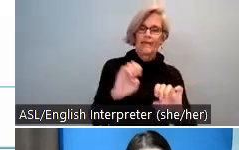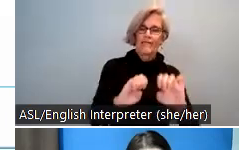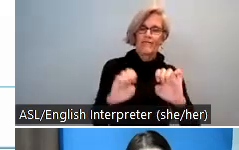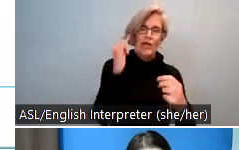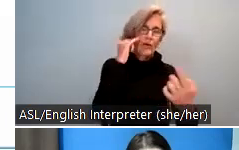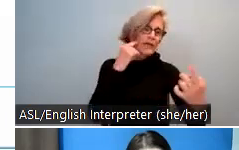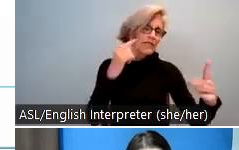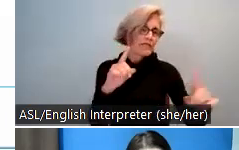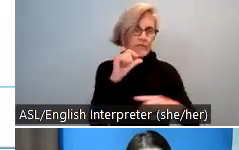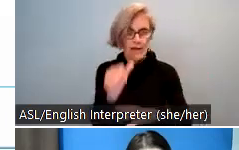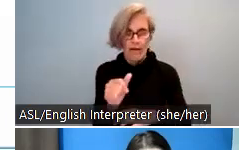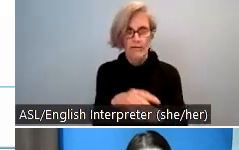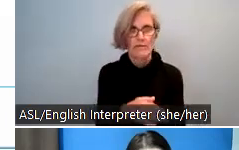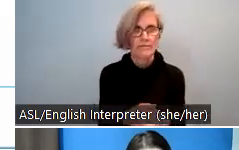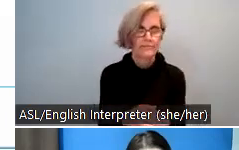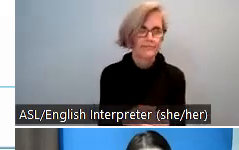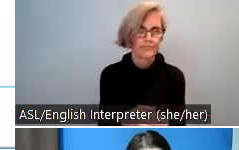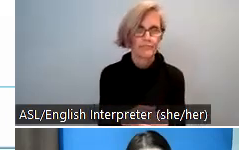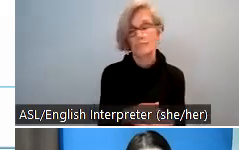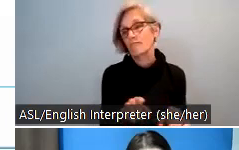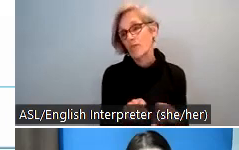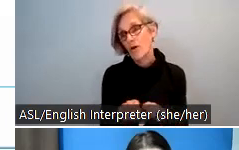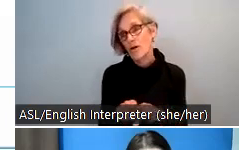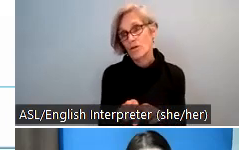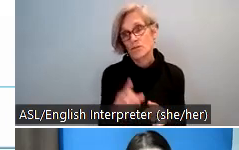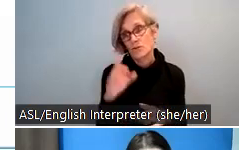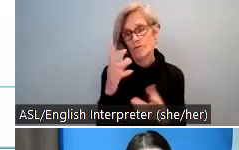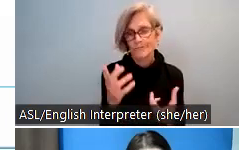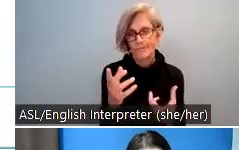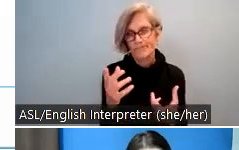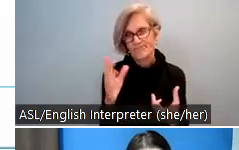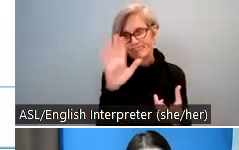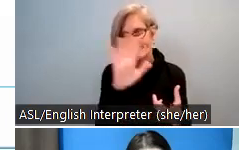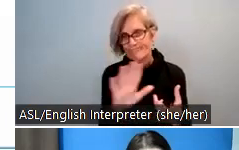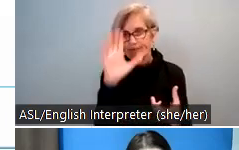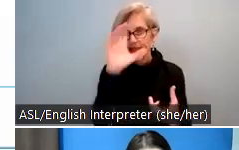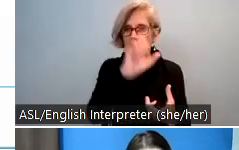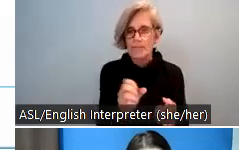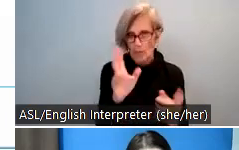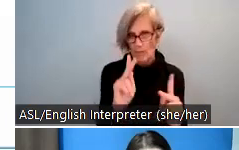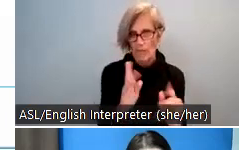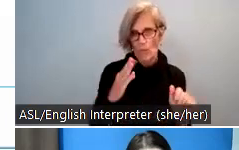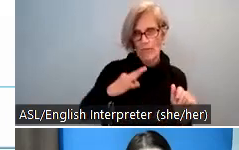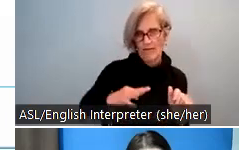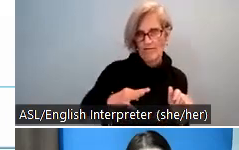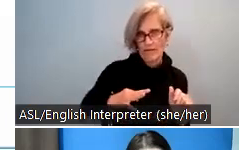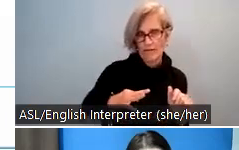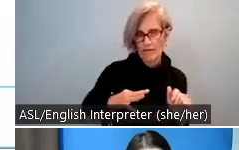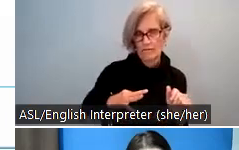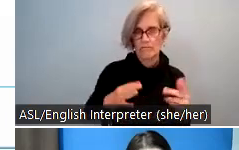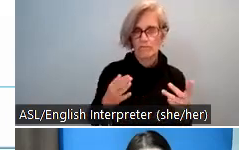estimate for the number of people that will benefit from the project, explain the steps to reach this